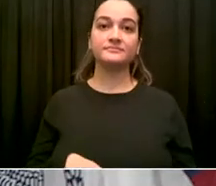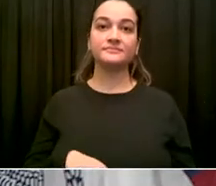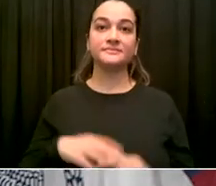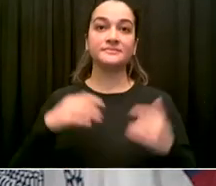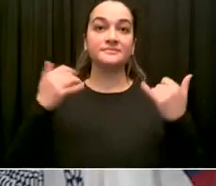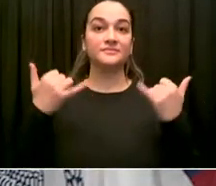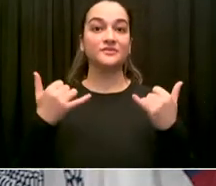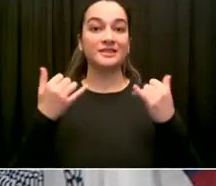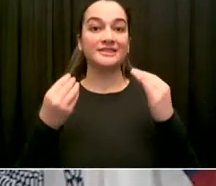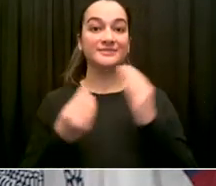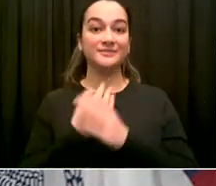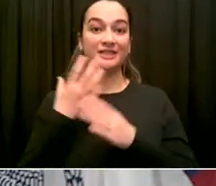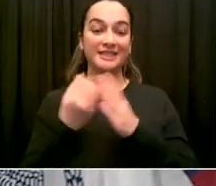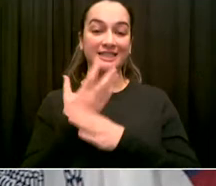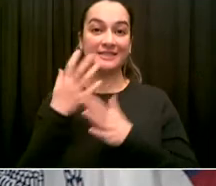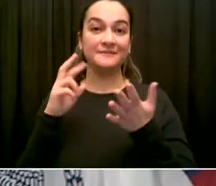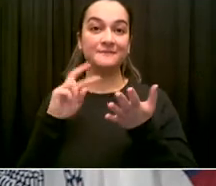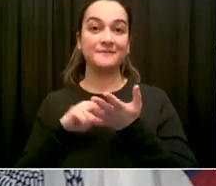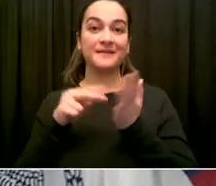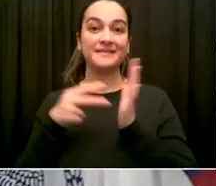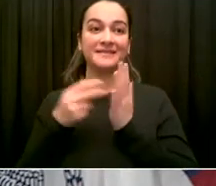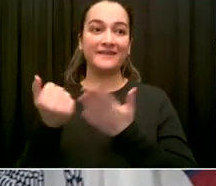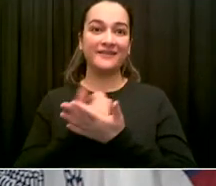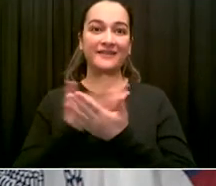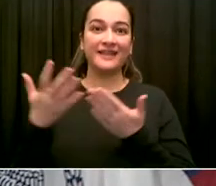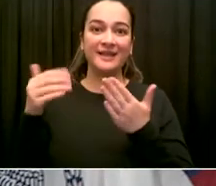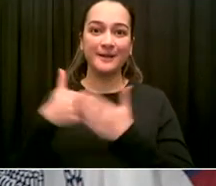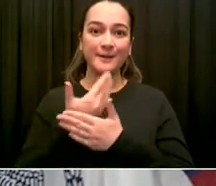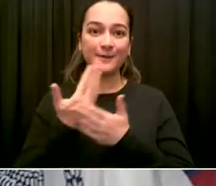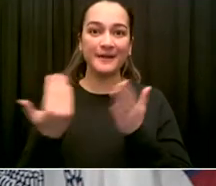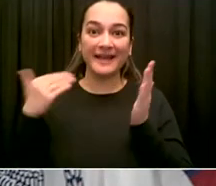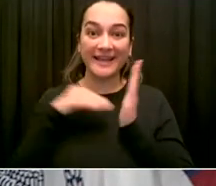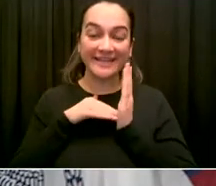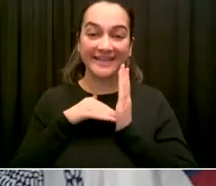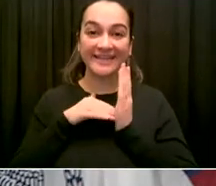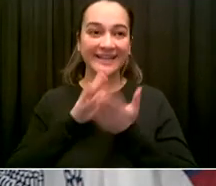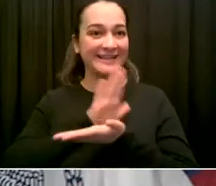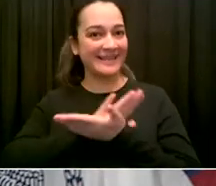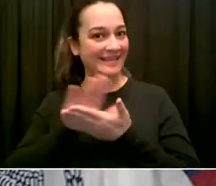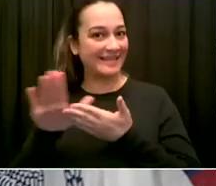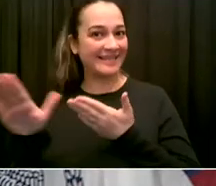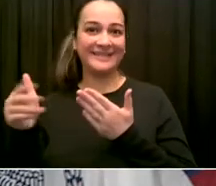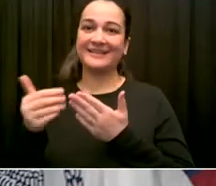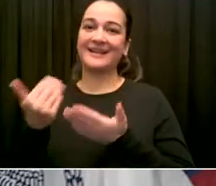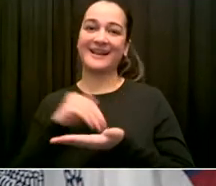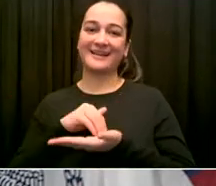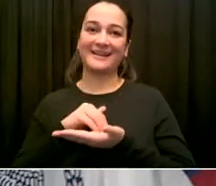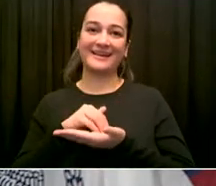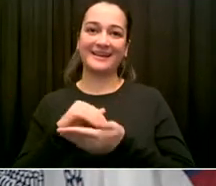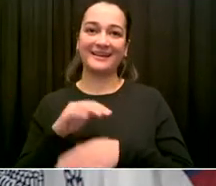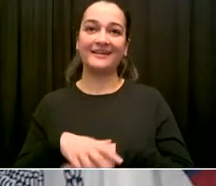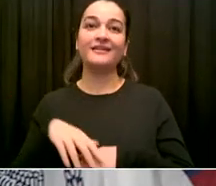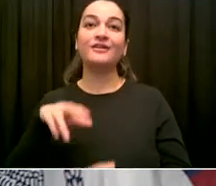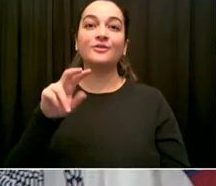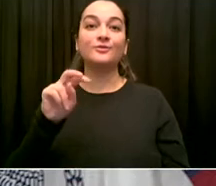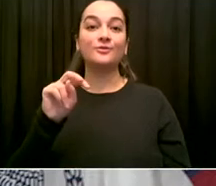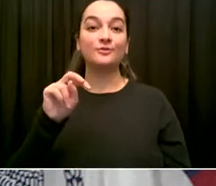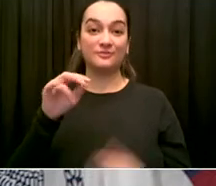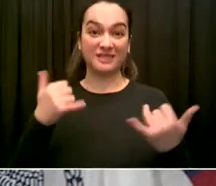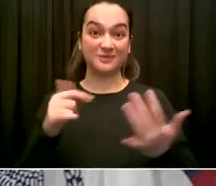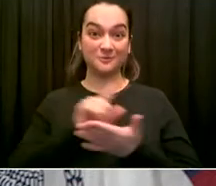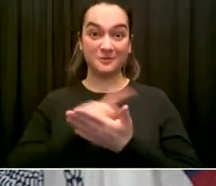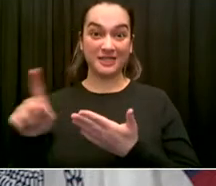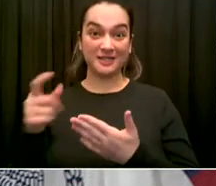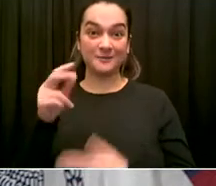rebirth. This is, if ever there was a week that's a metaphor for recovery, it's this one. The